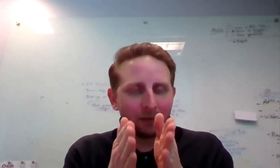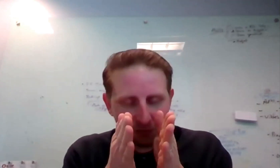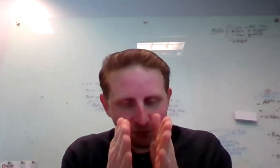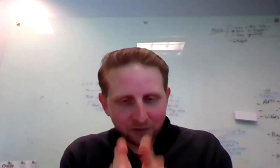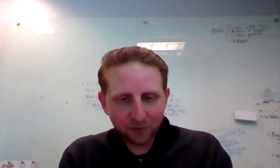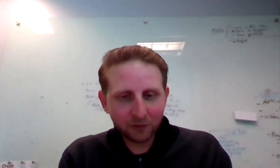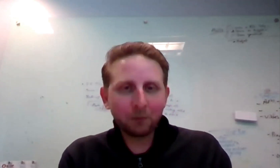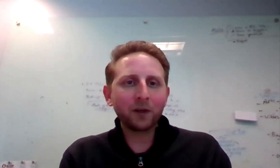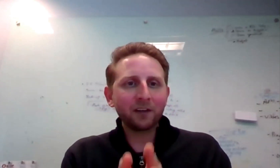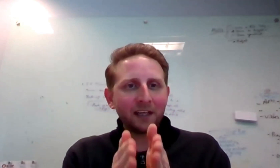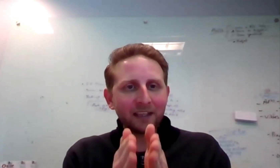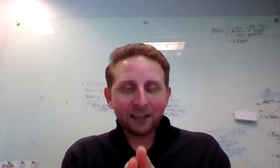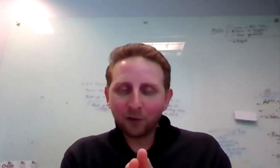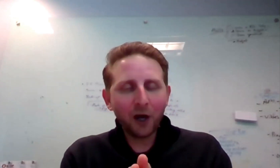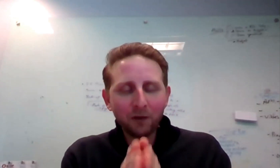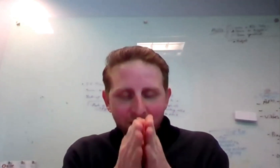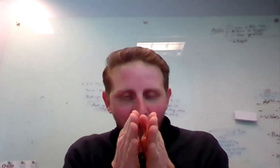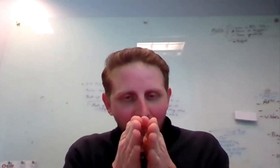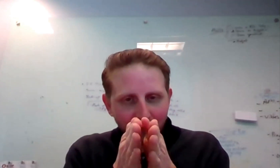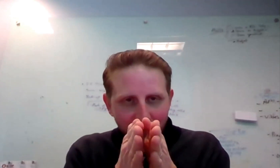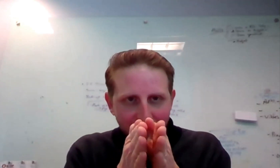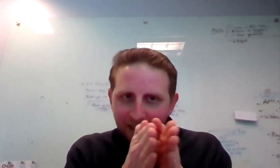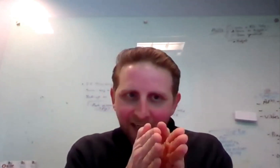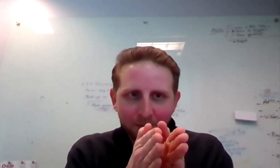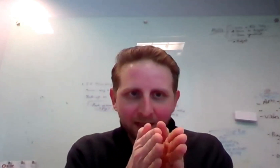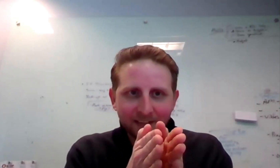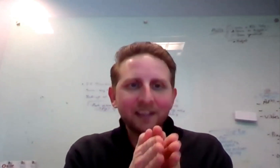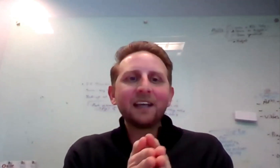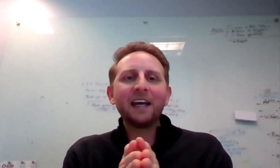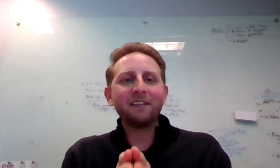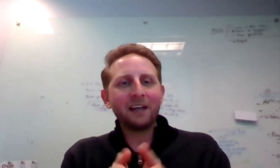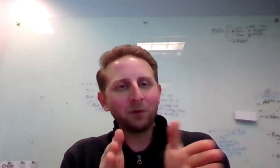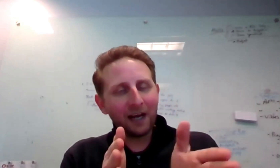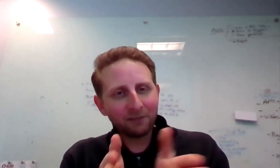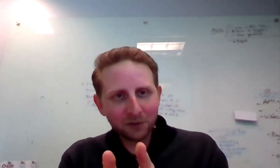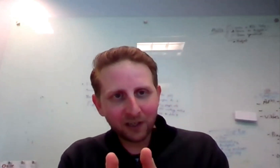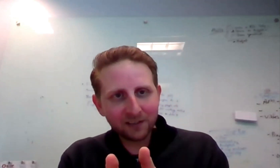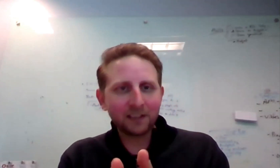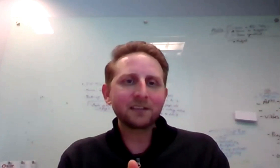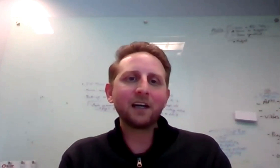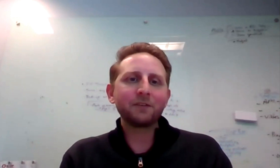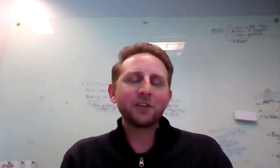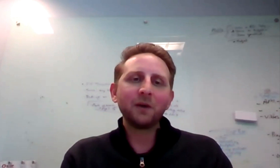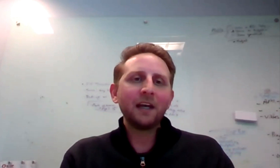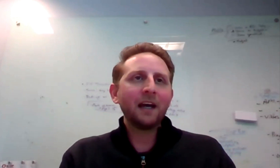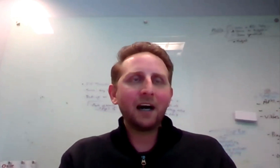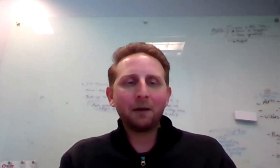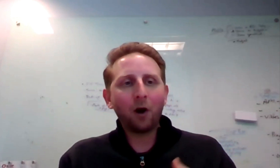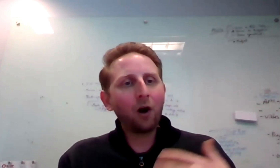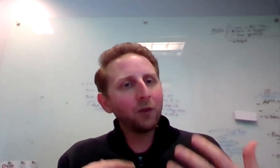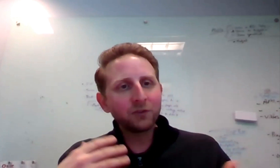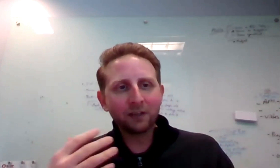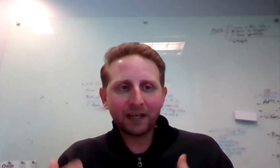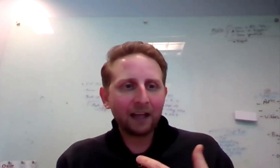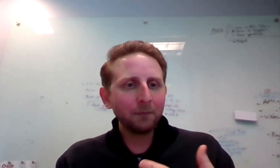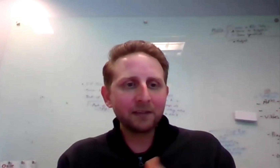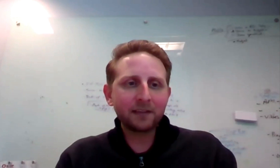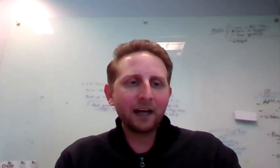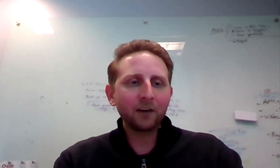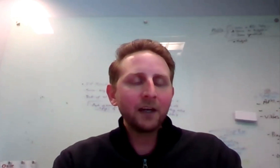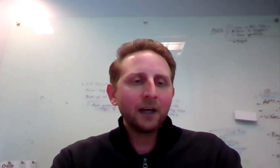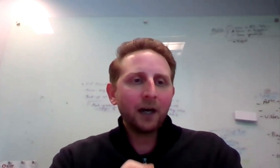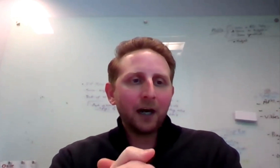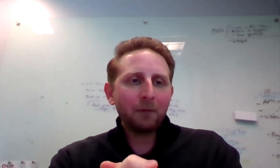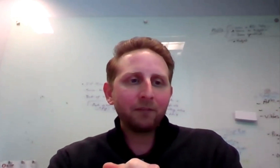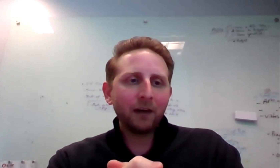when Damian Lillard shoots his three pointer, like he'll know if it's off just a tiny bit, and then we'll have to adjust it and stuff. So all those different